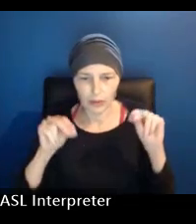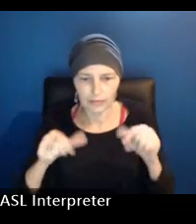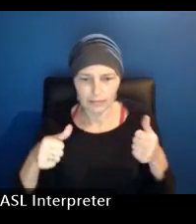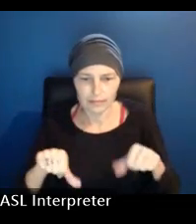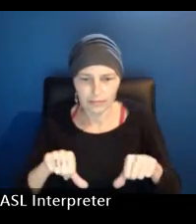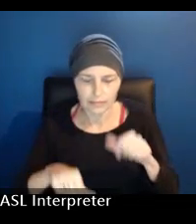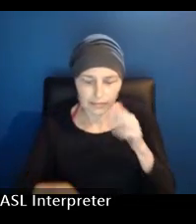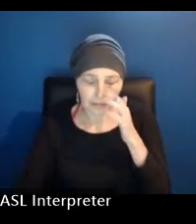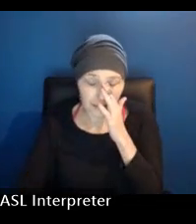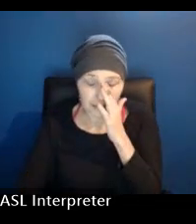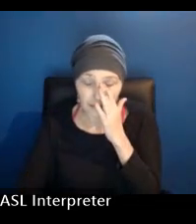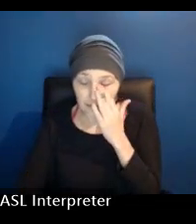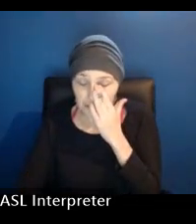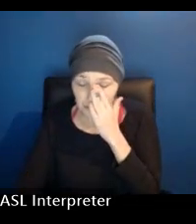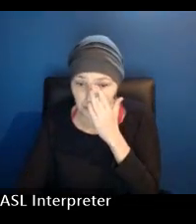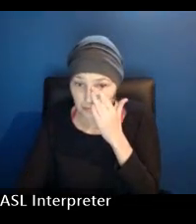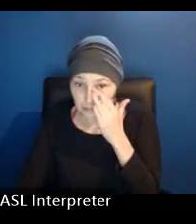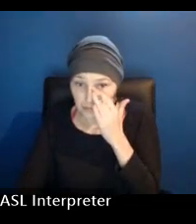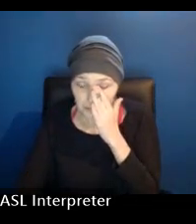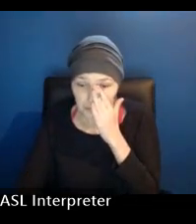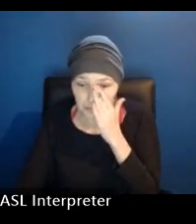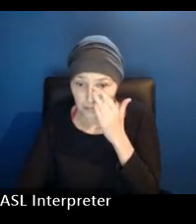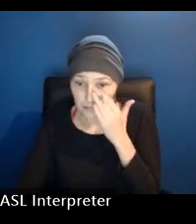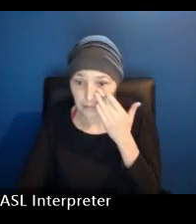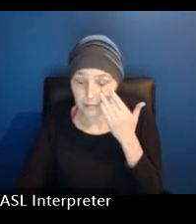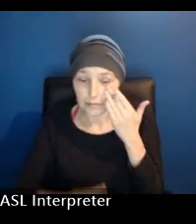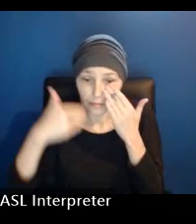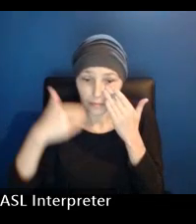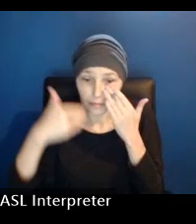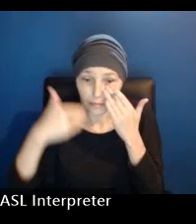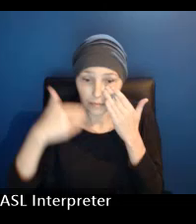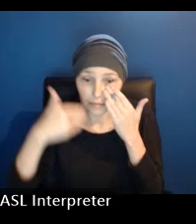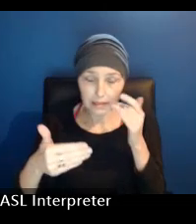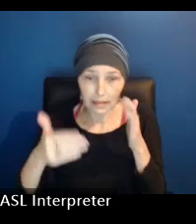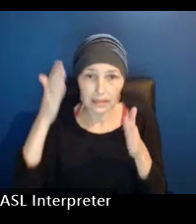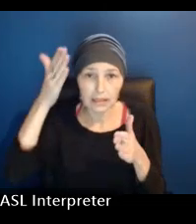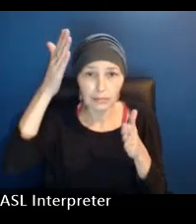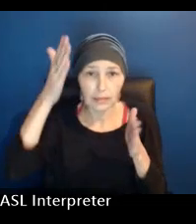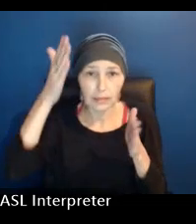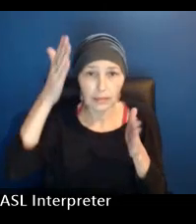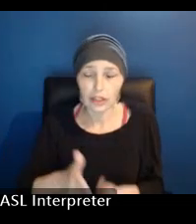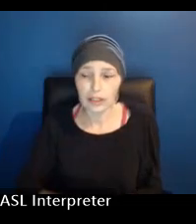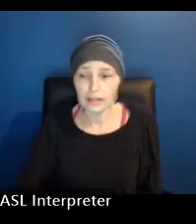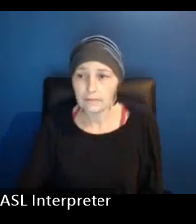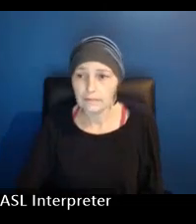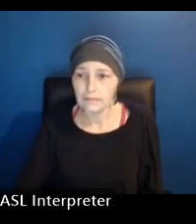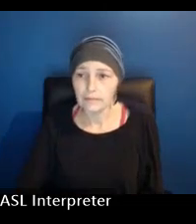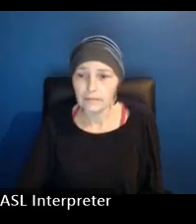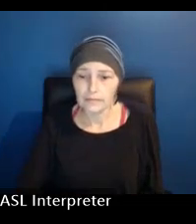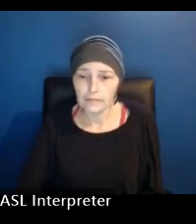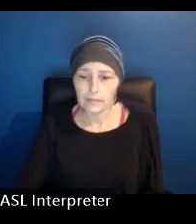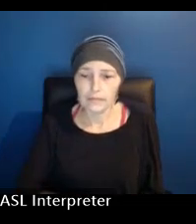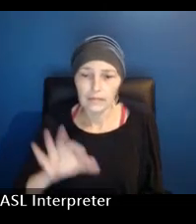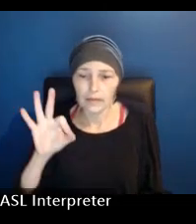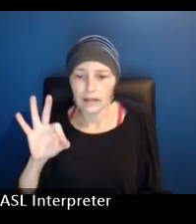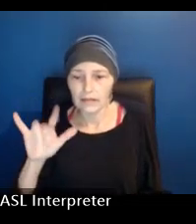Sissel. Thank you. Our next speaker is Flynn.